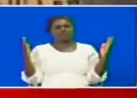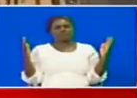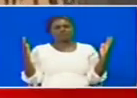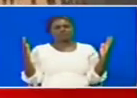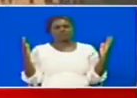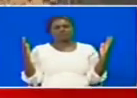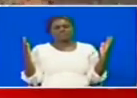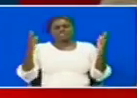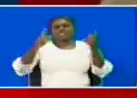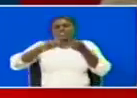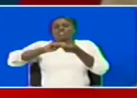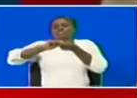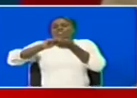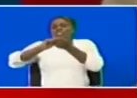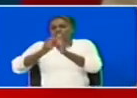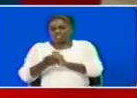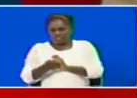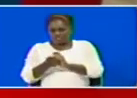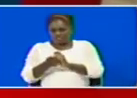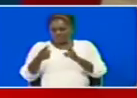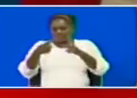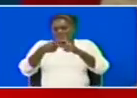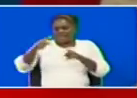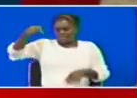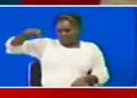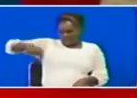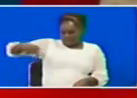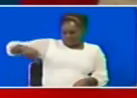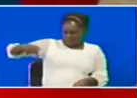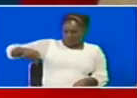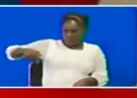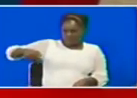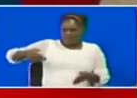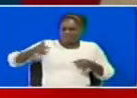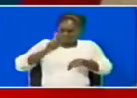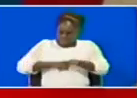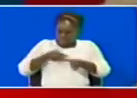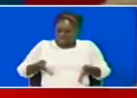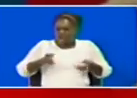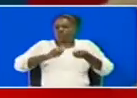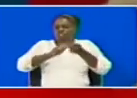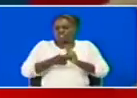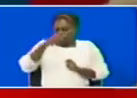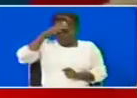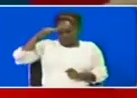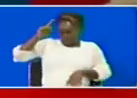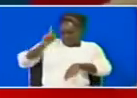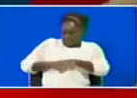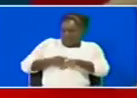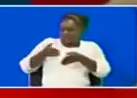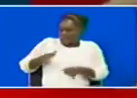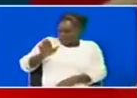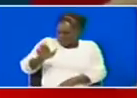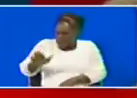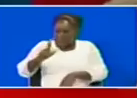that all changes starting right here and right now because this moment is